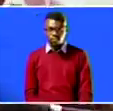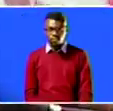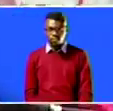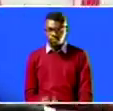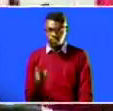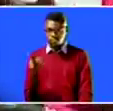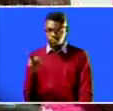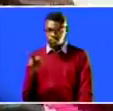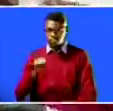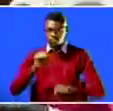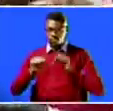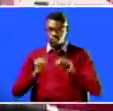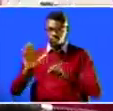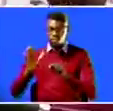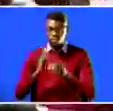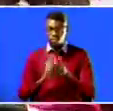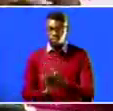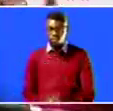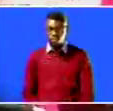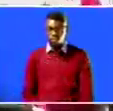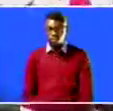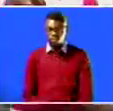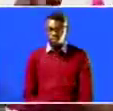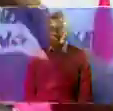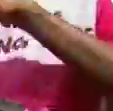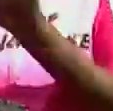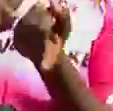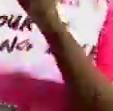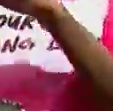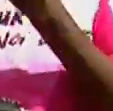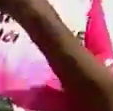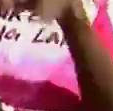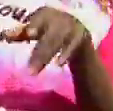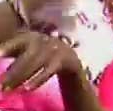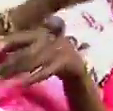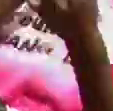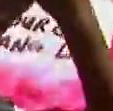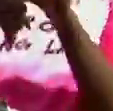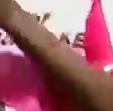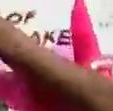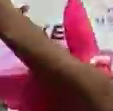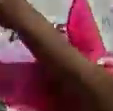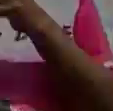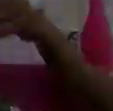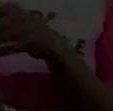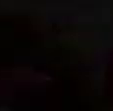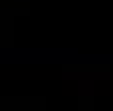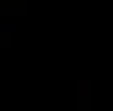This is her bicycle, and sometimes I borrow it when she is not training, so we keep alternating.